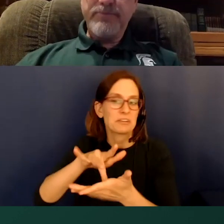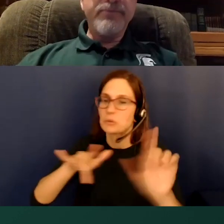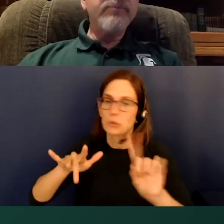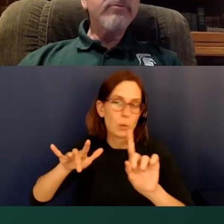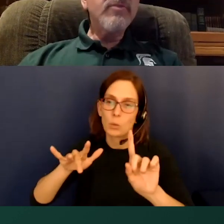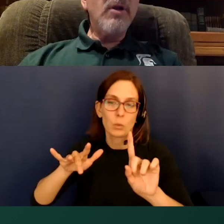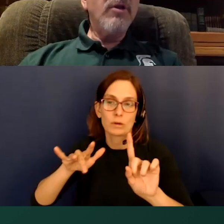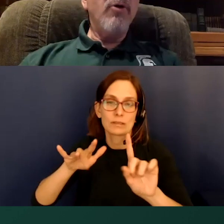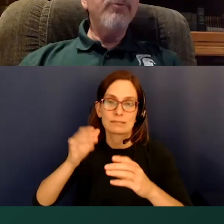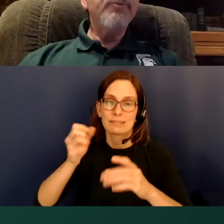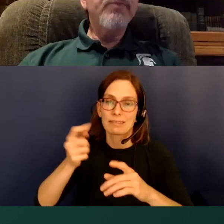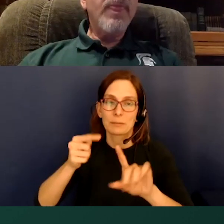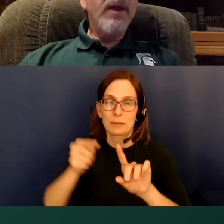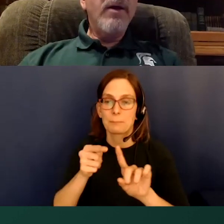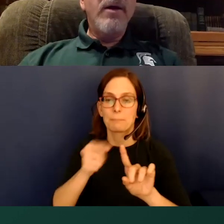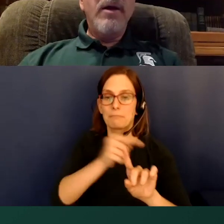Whoa. So